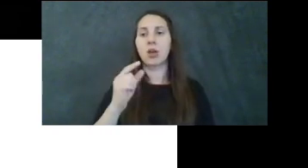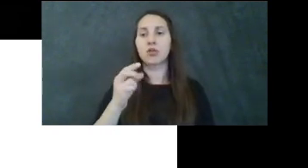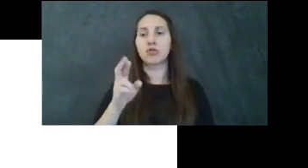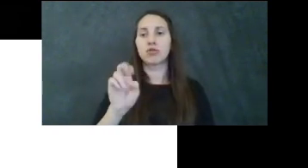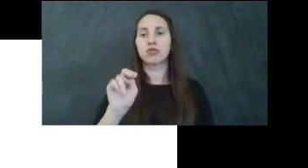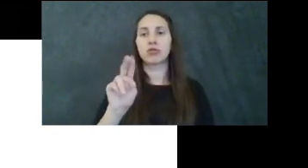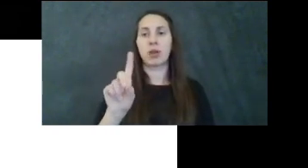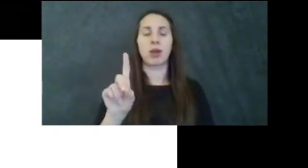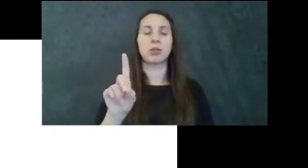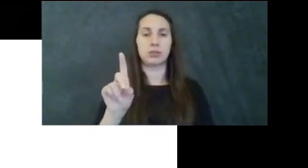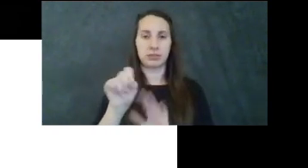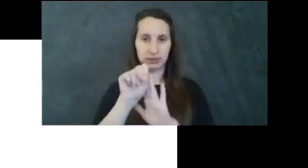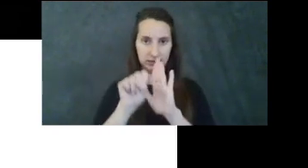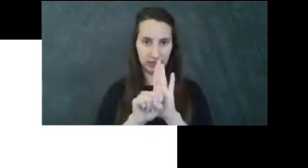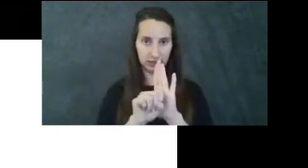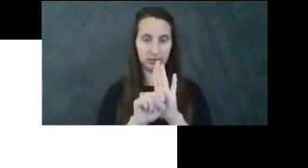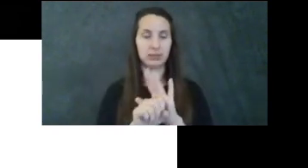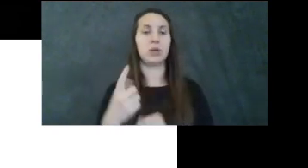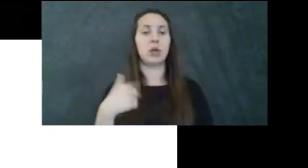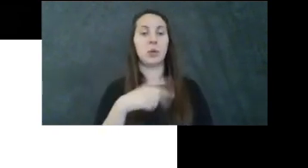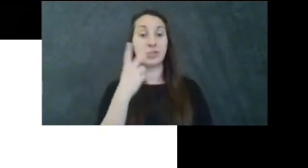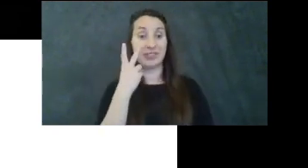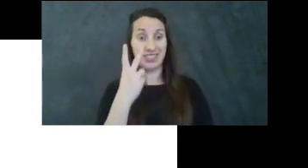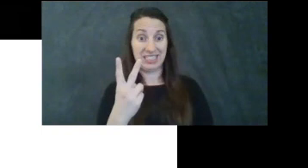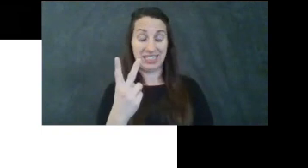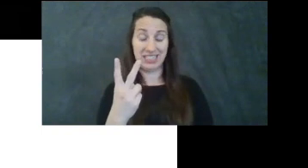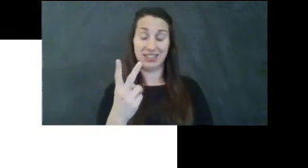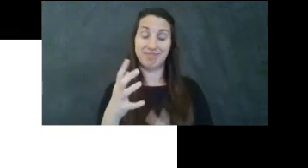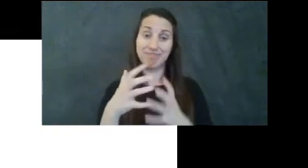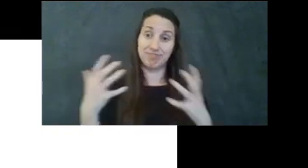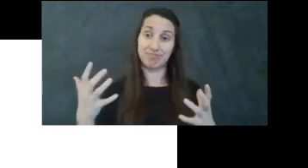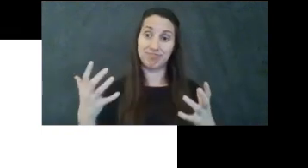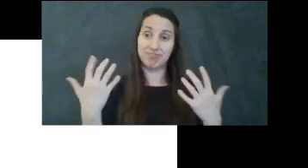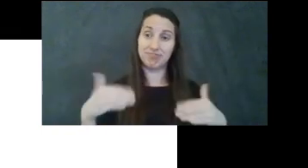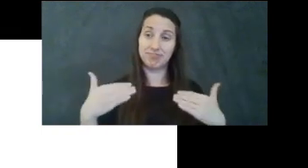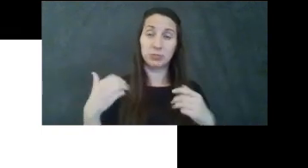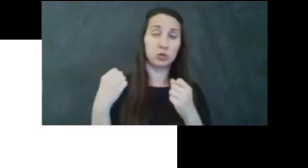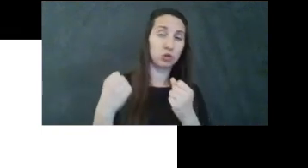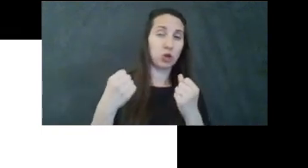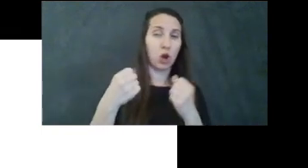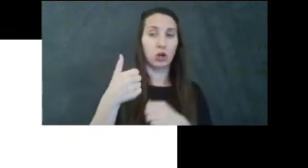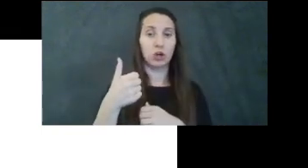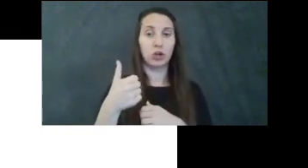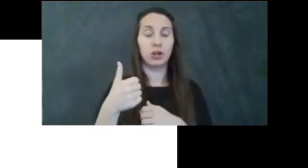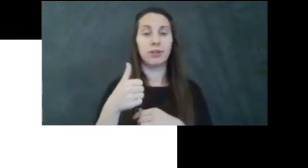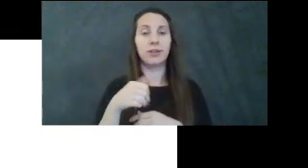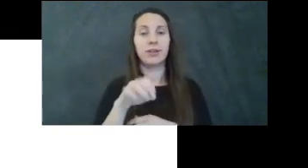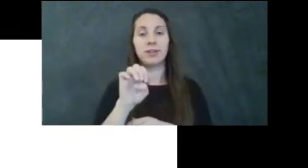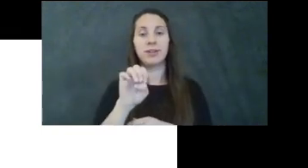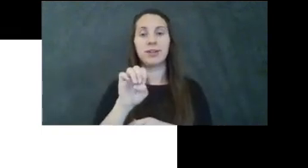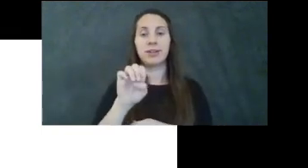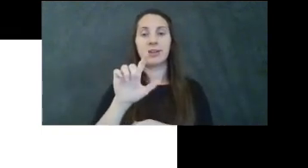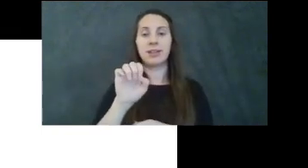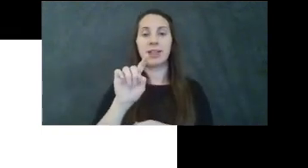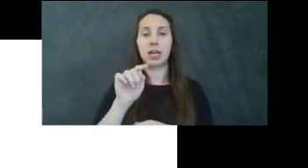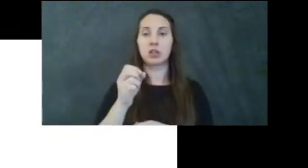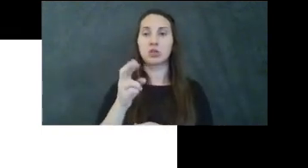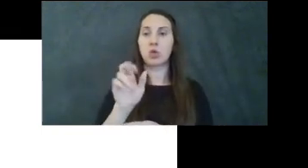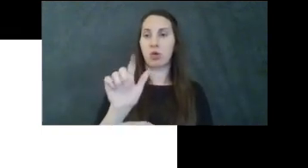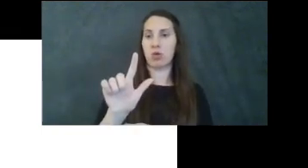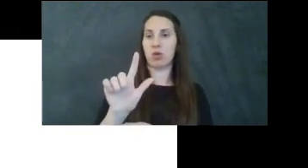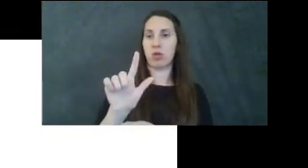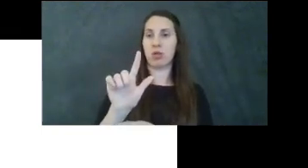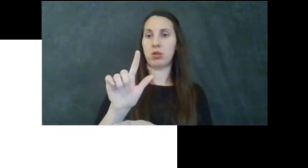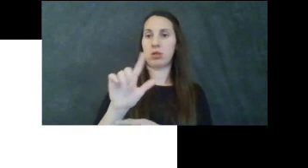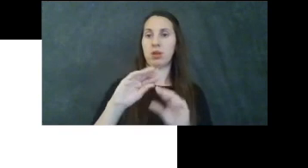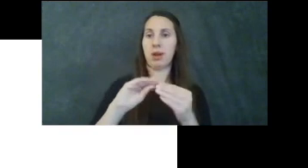here, a much stronger electoral margin, for the for